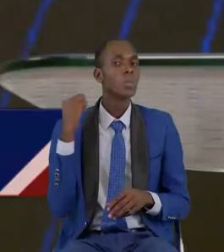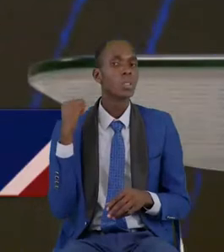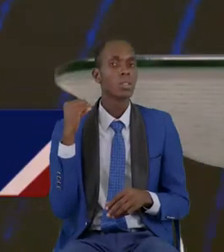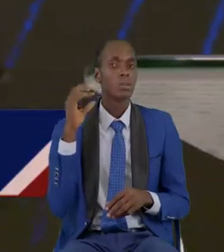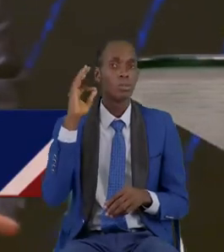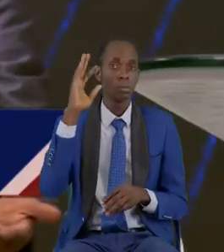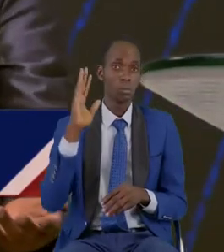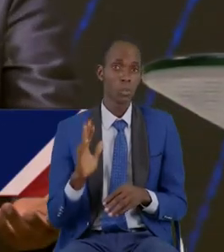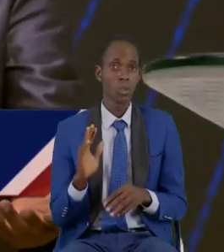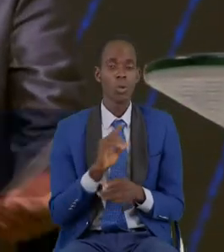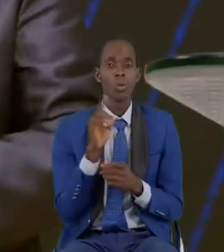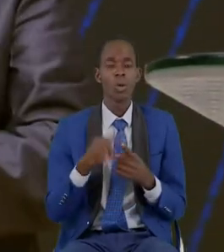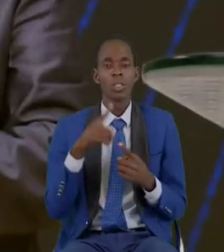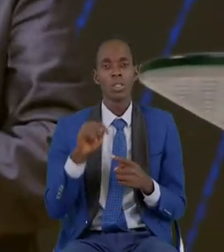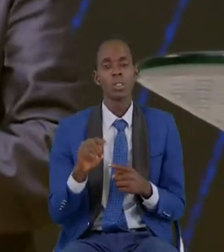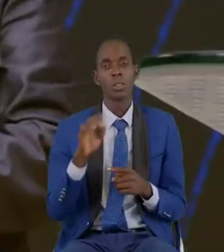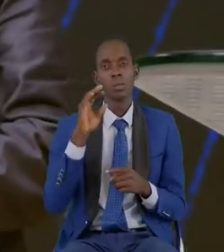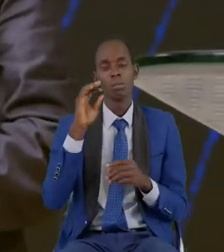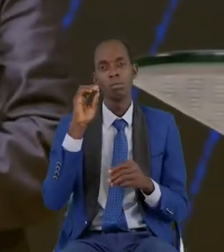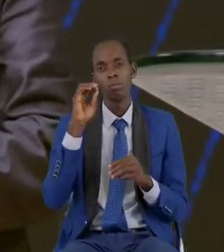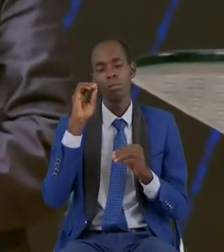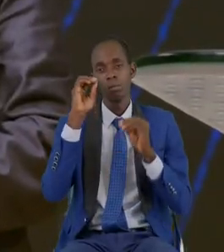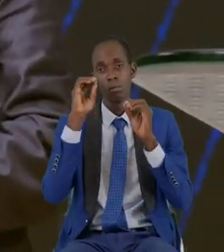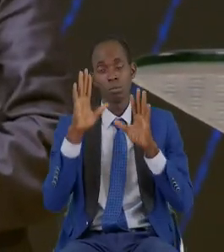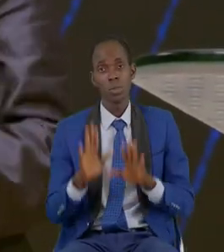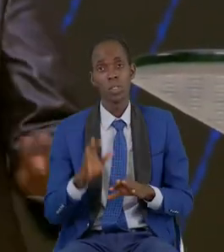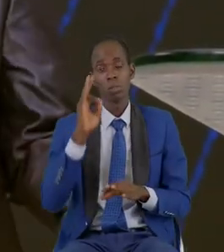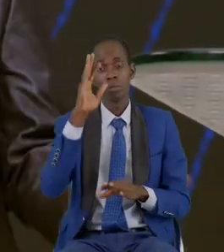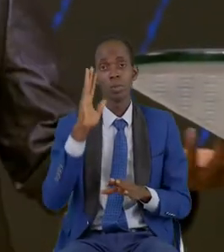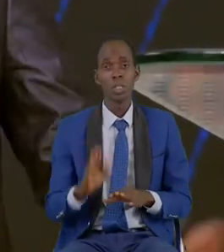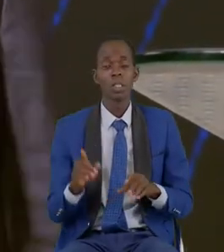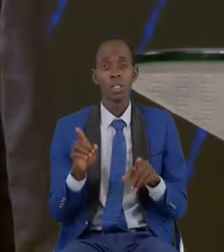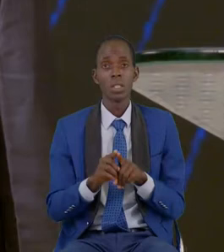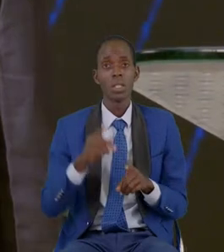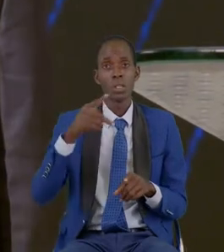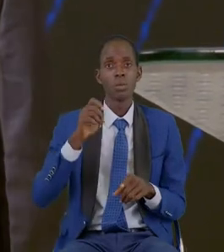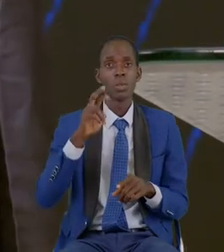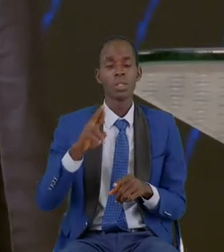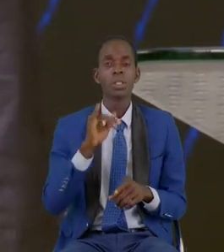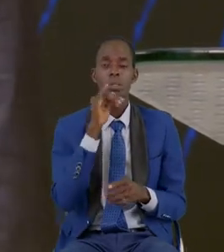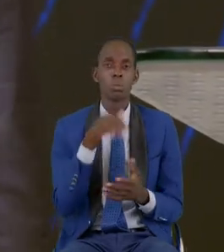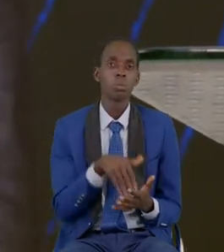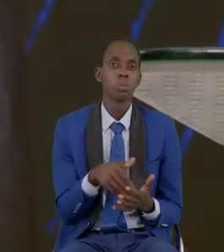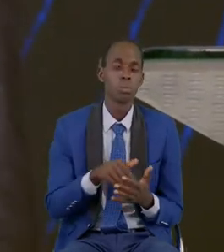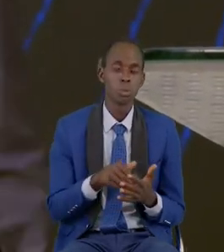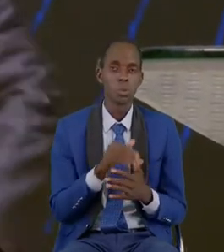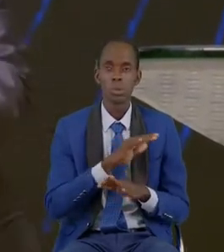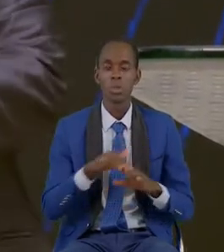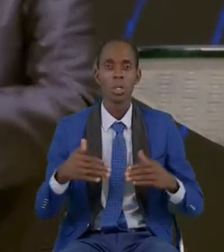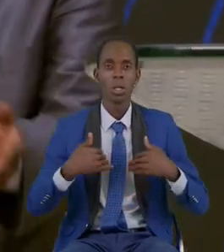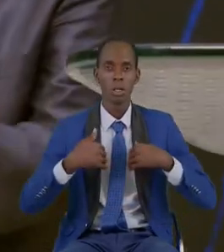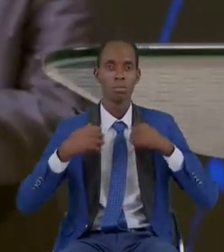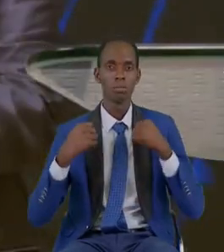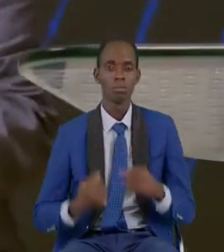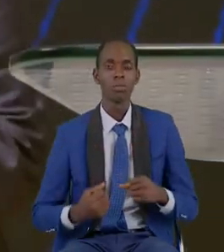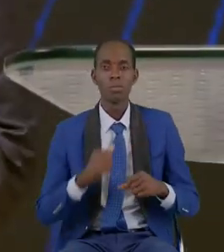when he's weak, when he doesn't have backbone, when he's like jellyfish, when he's not